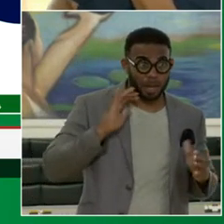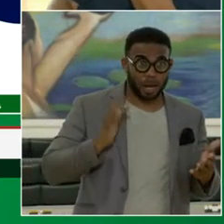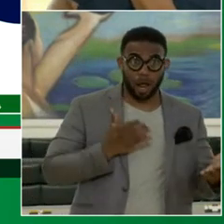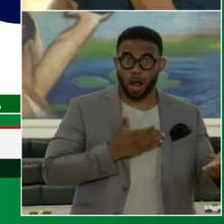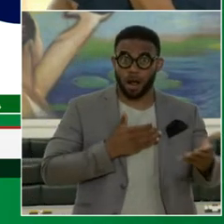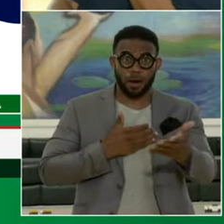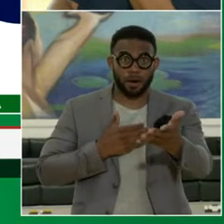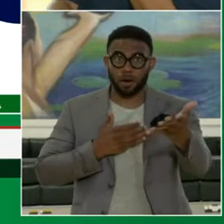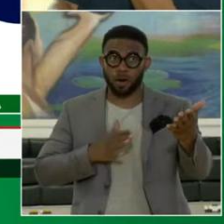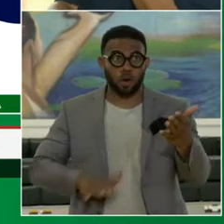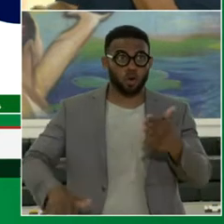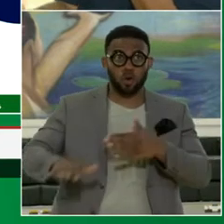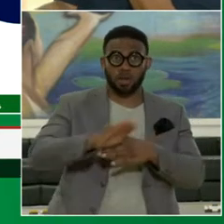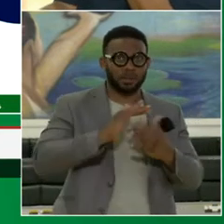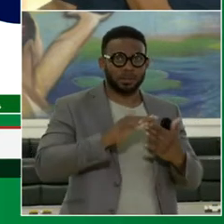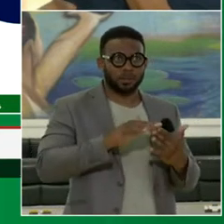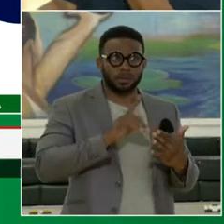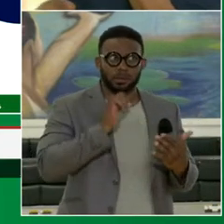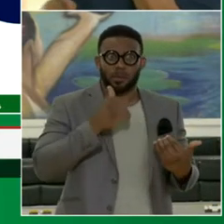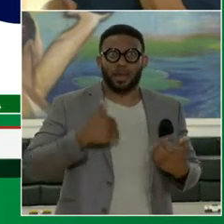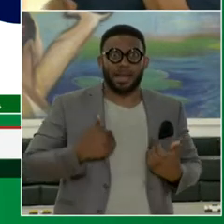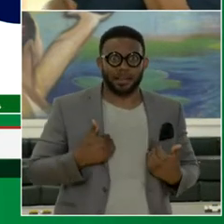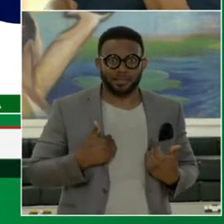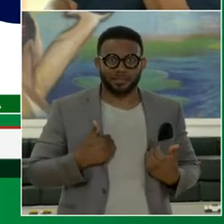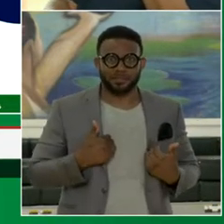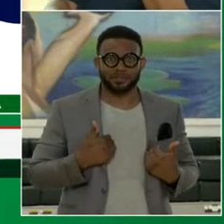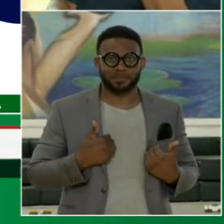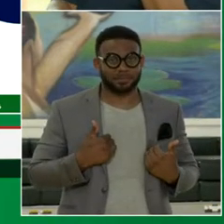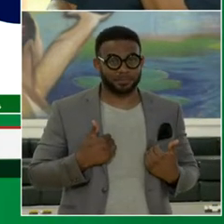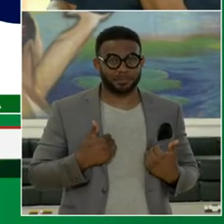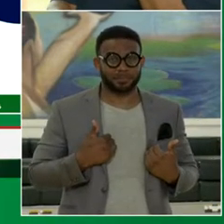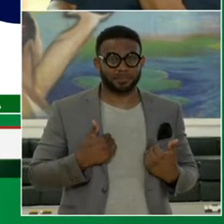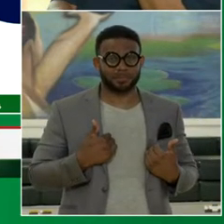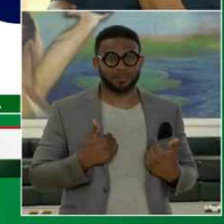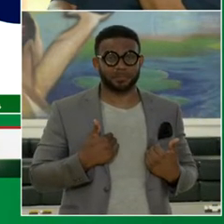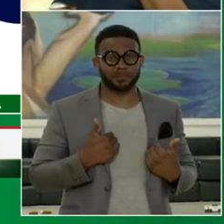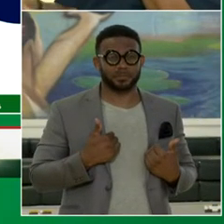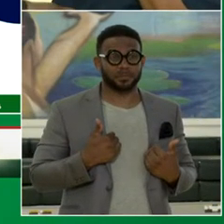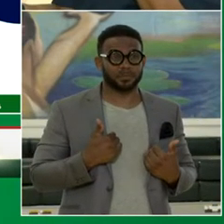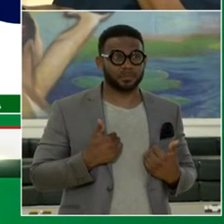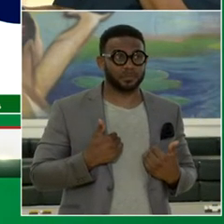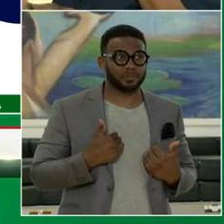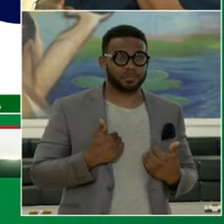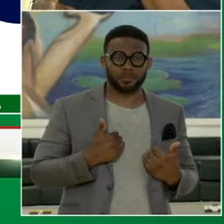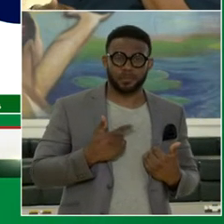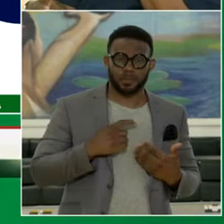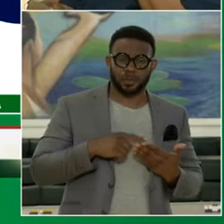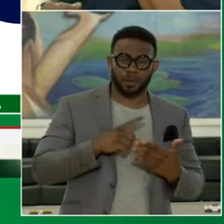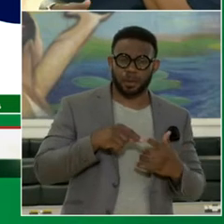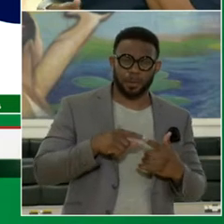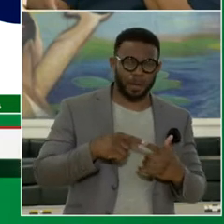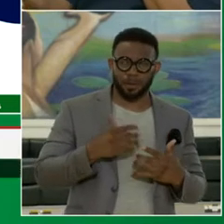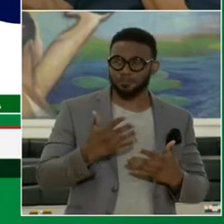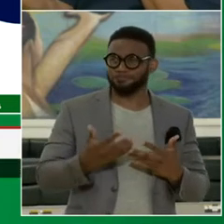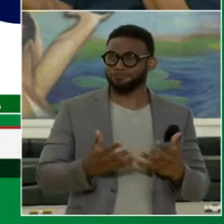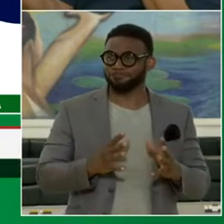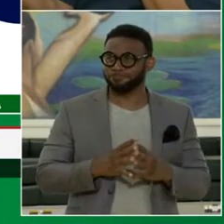our across our city just don't have, which when we're talking about sort